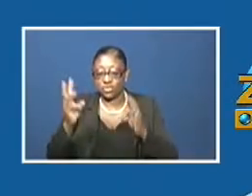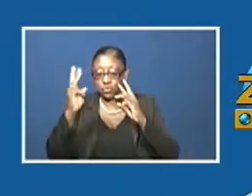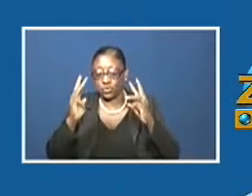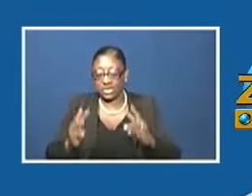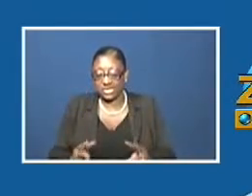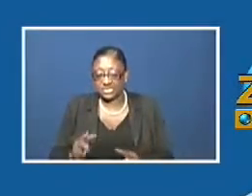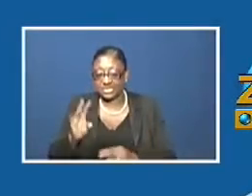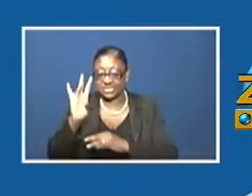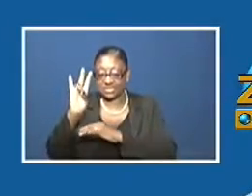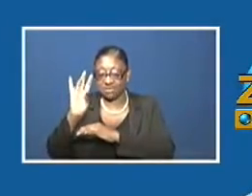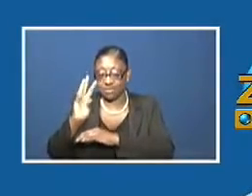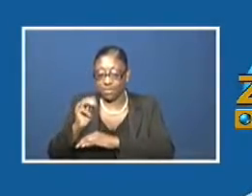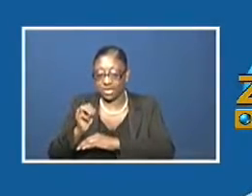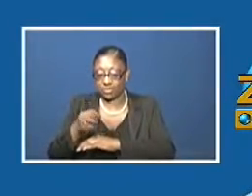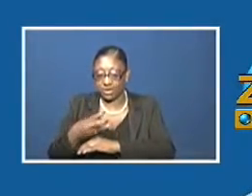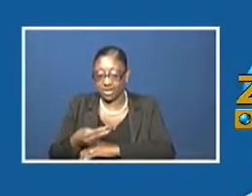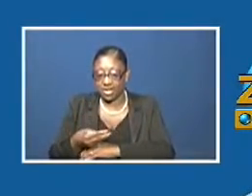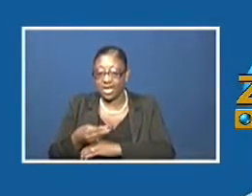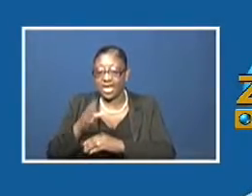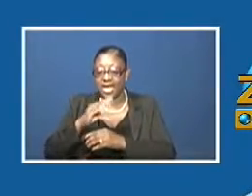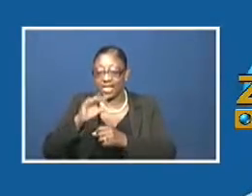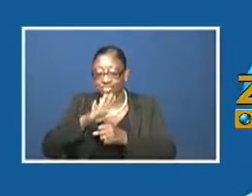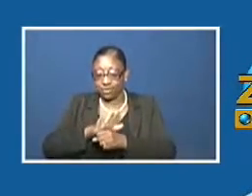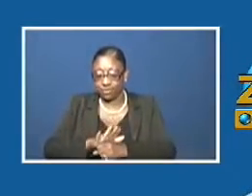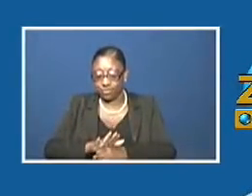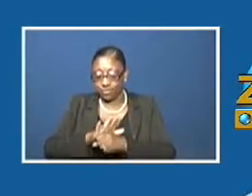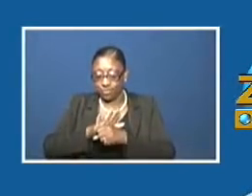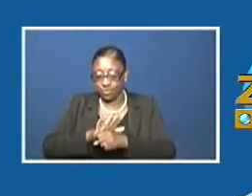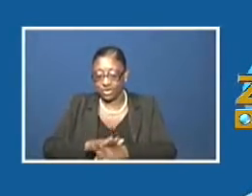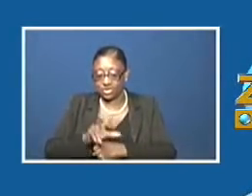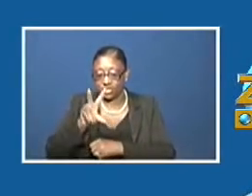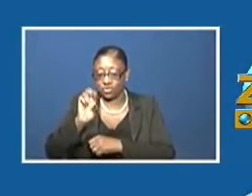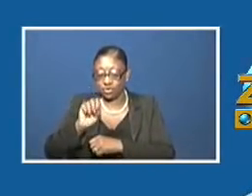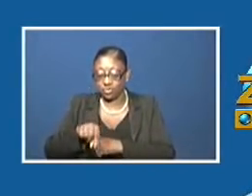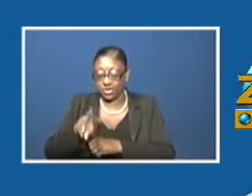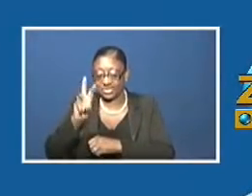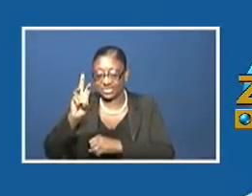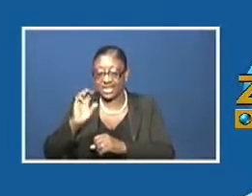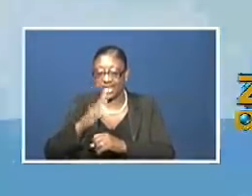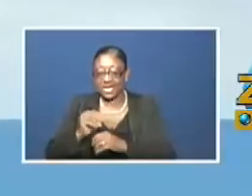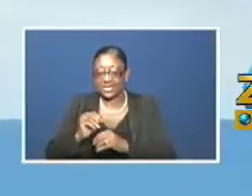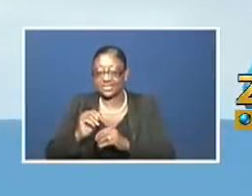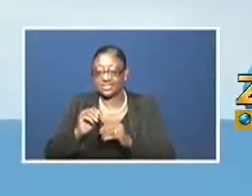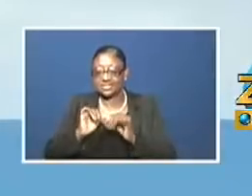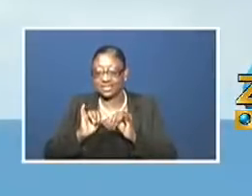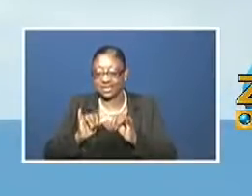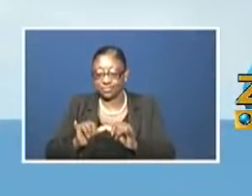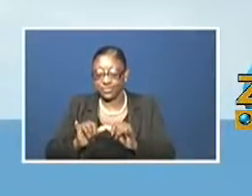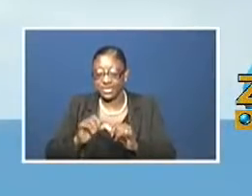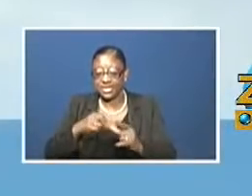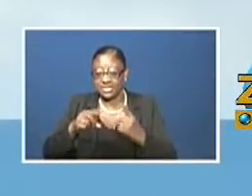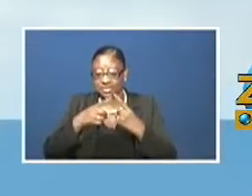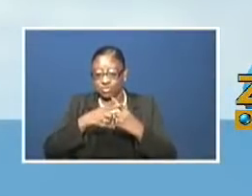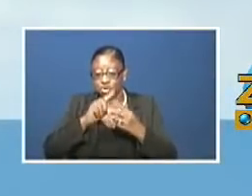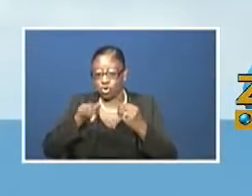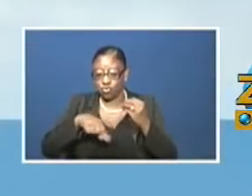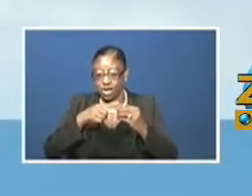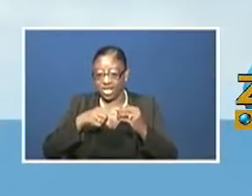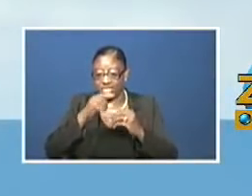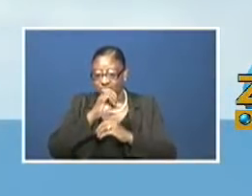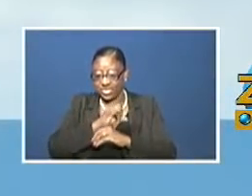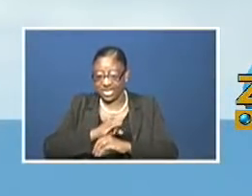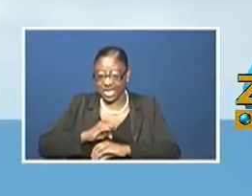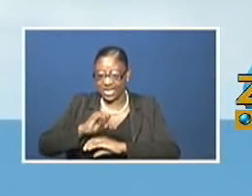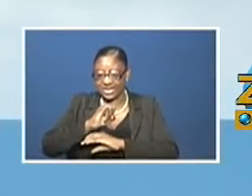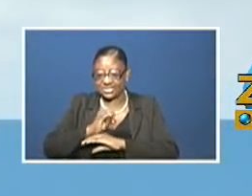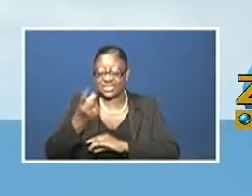pressure 1,018.0 millibars, that's 30.06 inches, and the pressure is steady. Temperatures around the islands this evening, they are